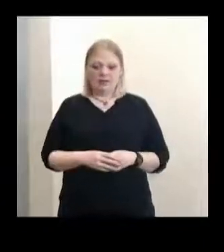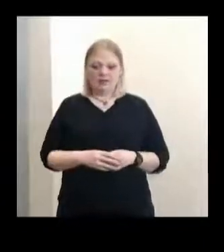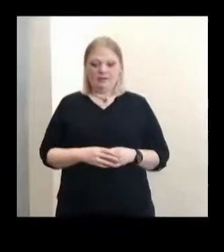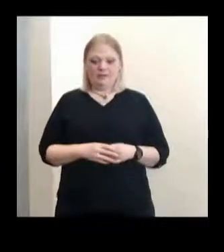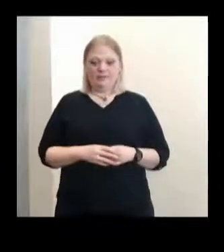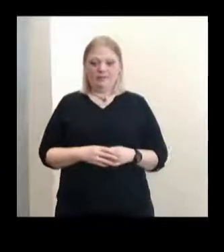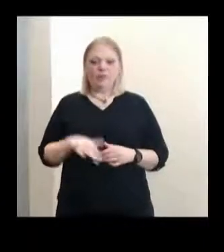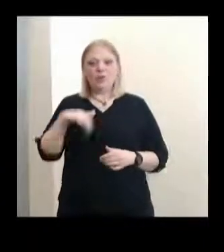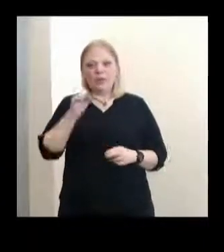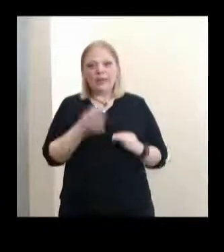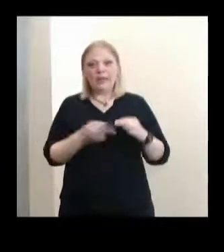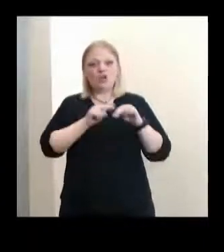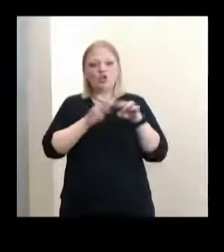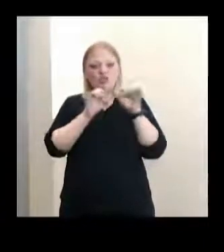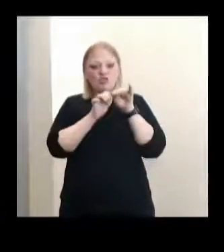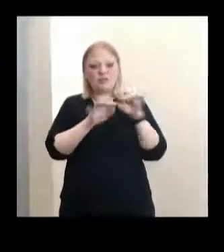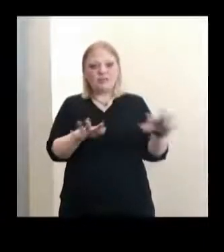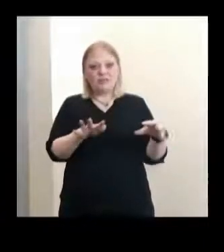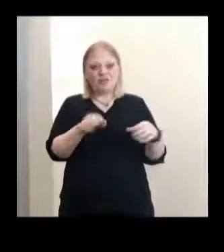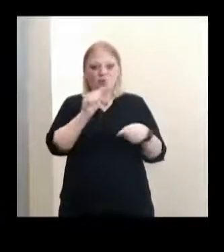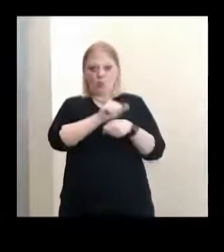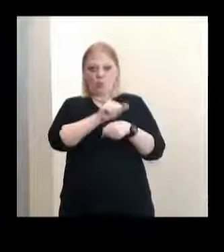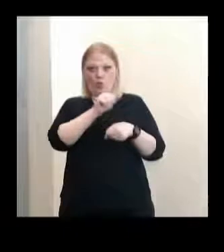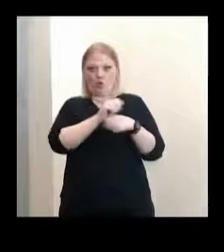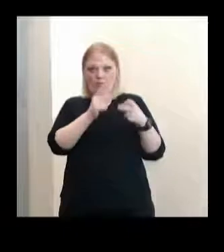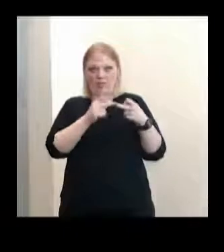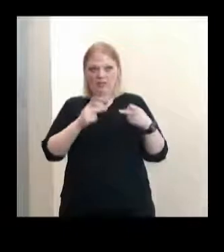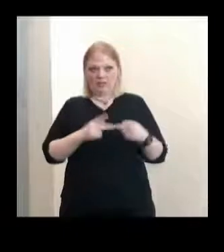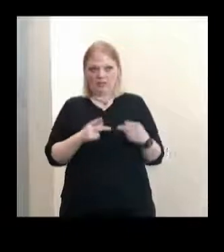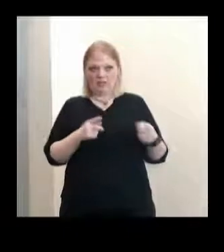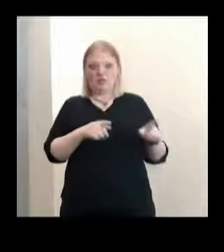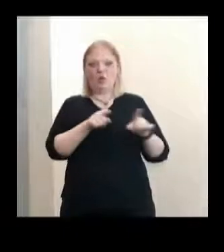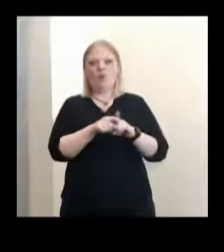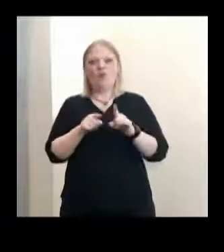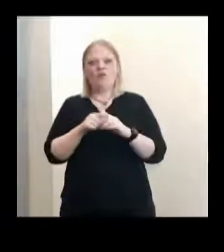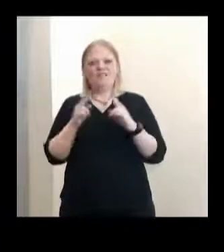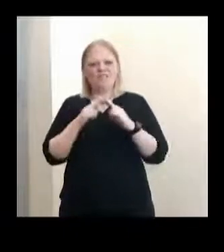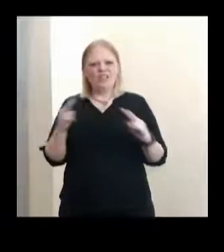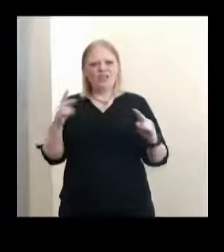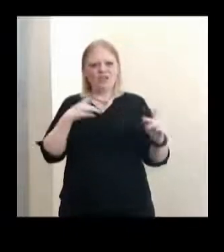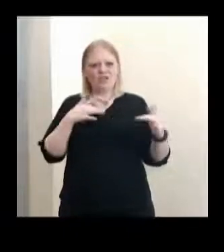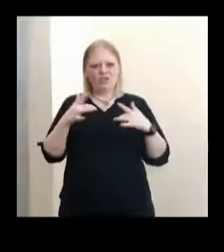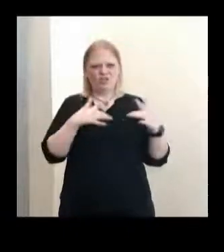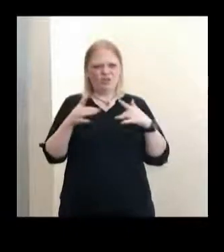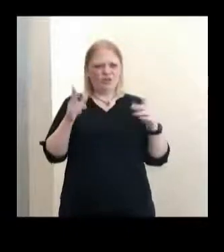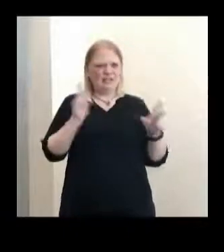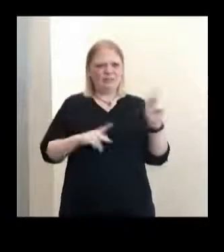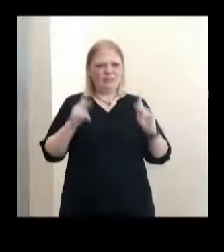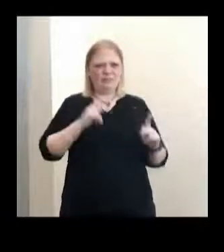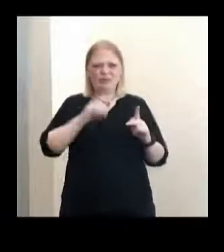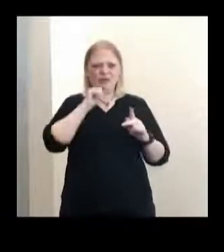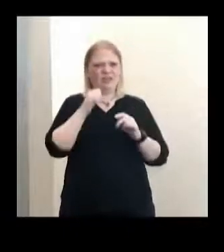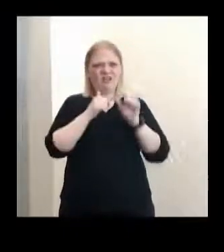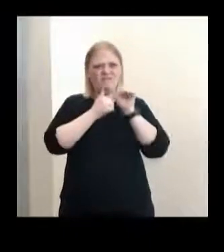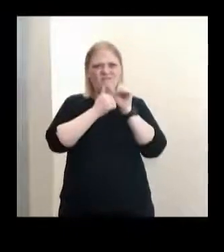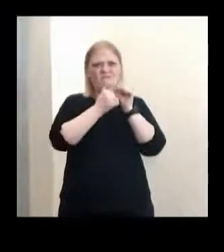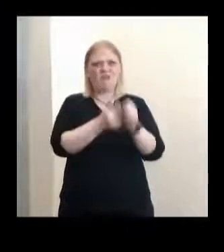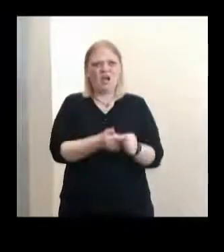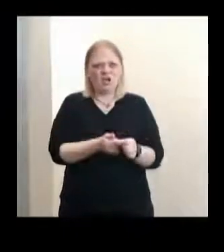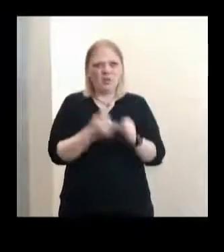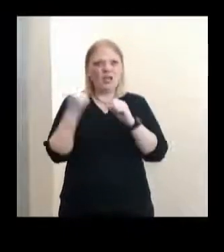increased transmission in these workplaces, we're also very concerned that people aren't adhering to our